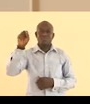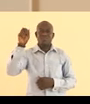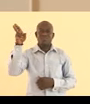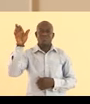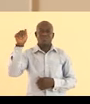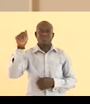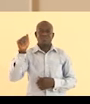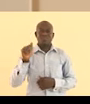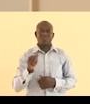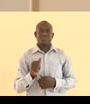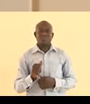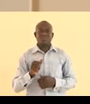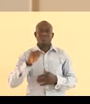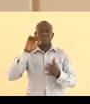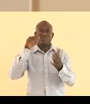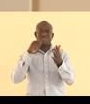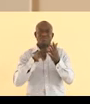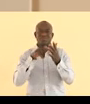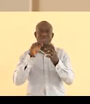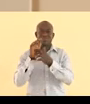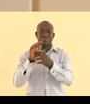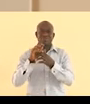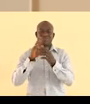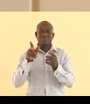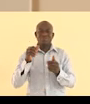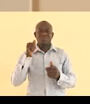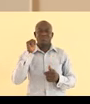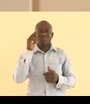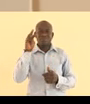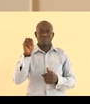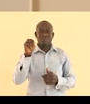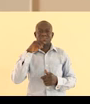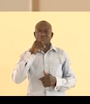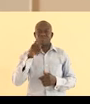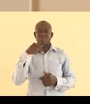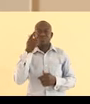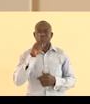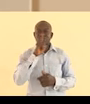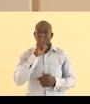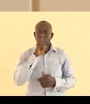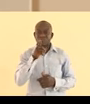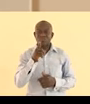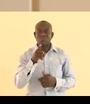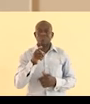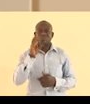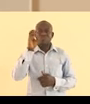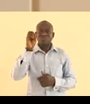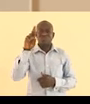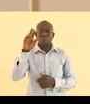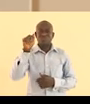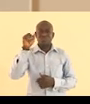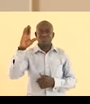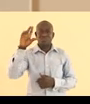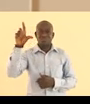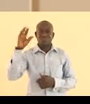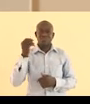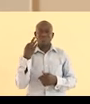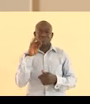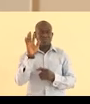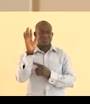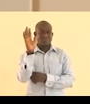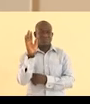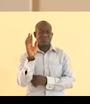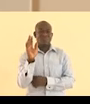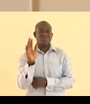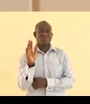okay. And then, of course, we have Jesus Christ himself, who is the true oracle of God. But hidden in those